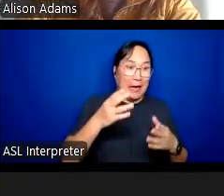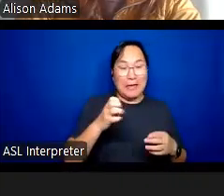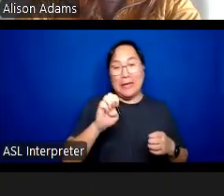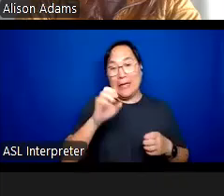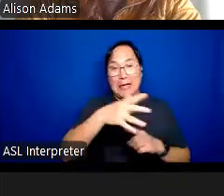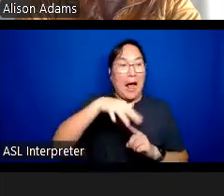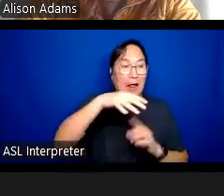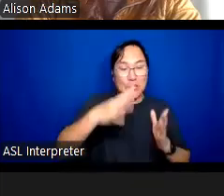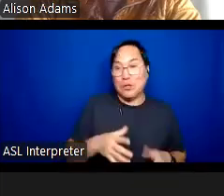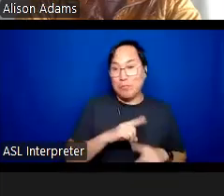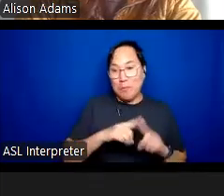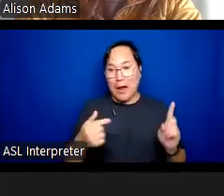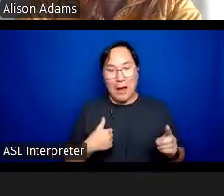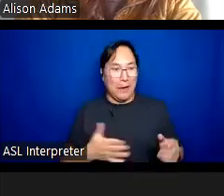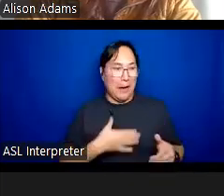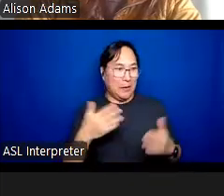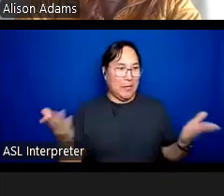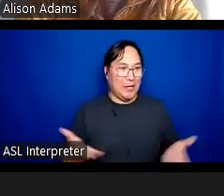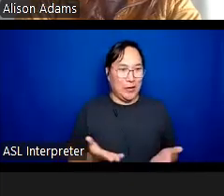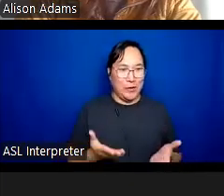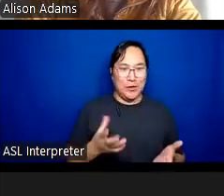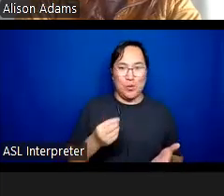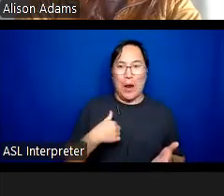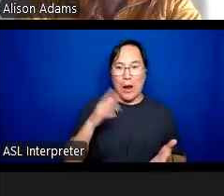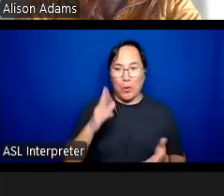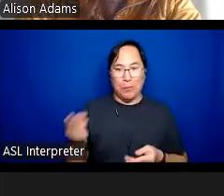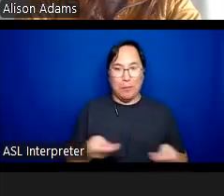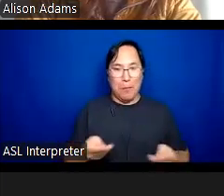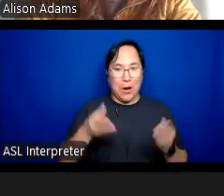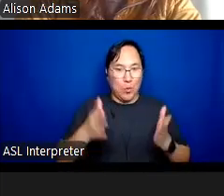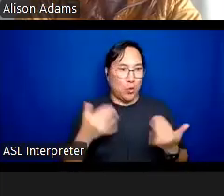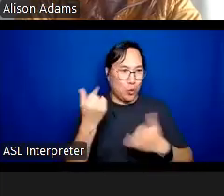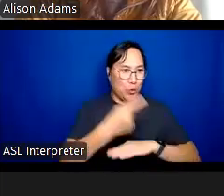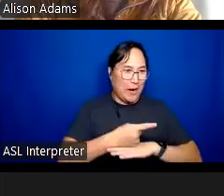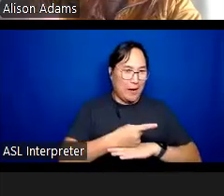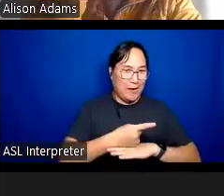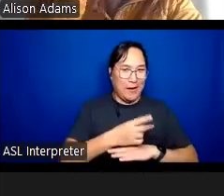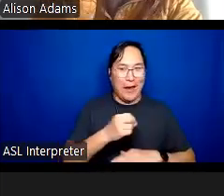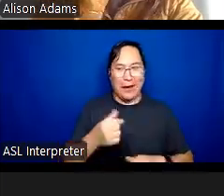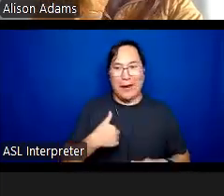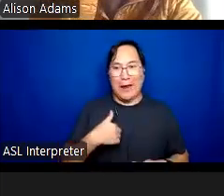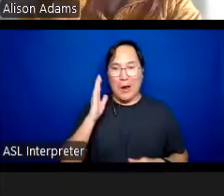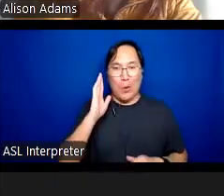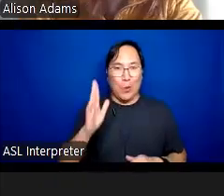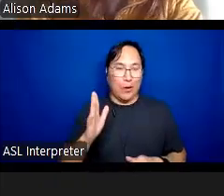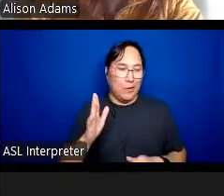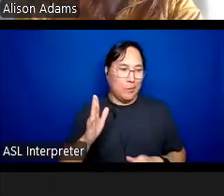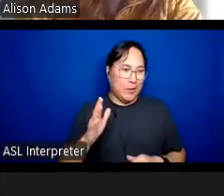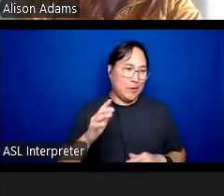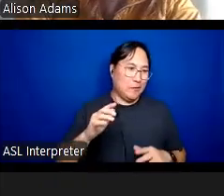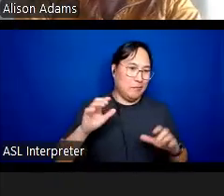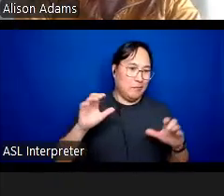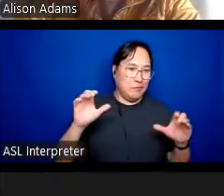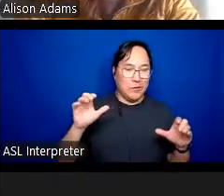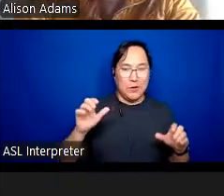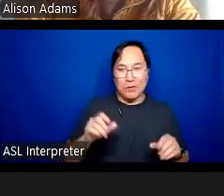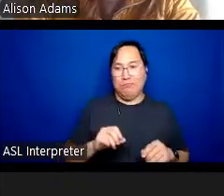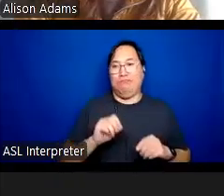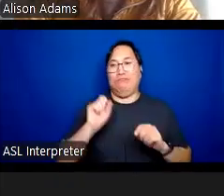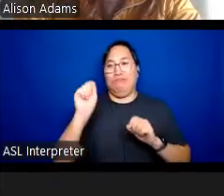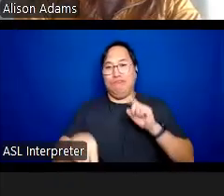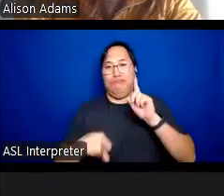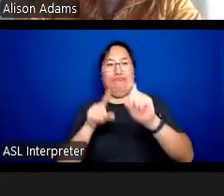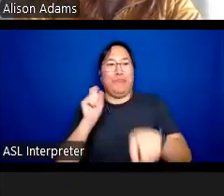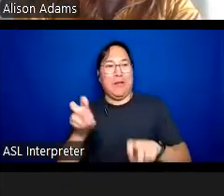guys are all here. And with that, I'm going to be your moderator today, and I'll be pitching questions to our panel to get